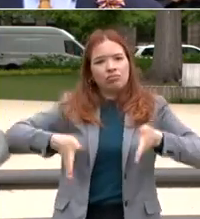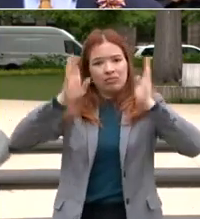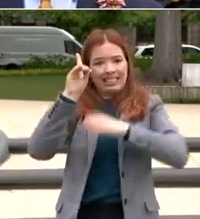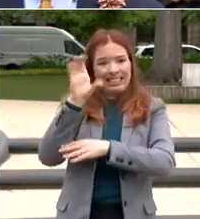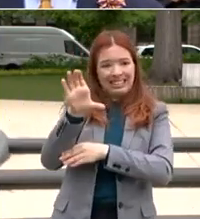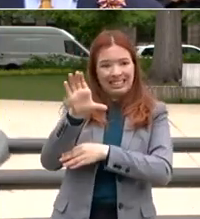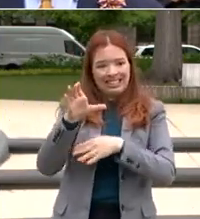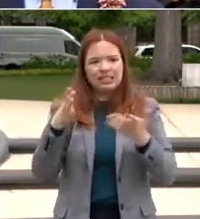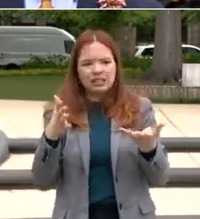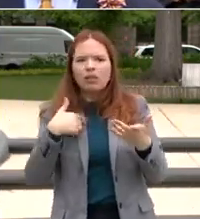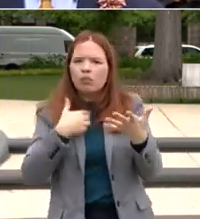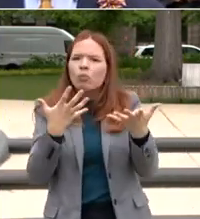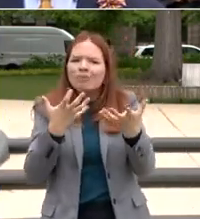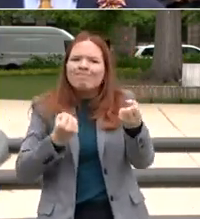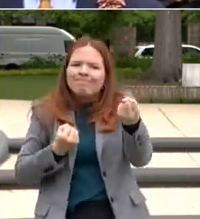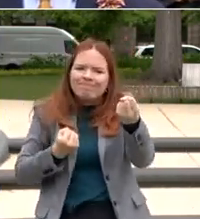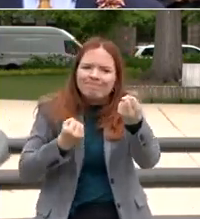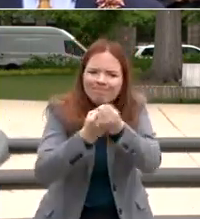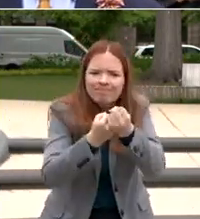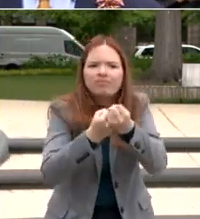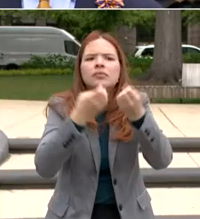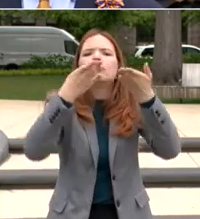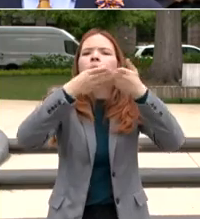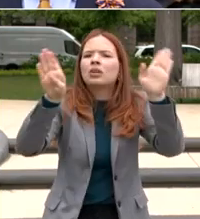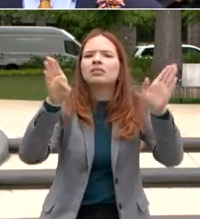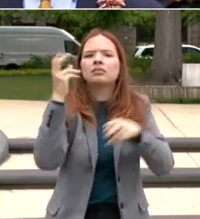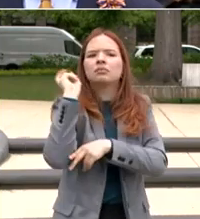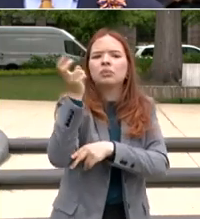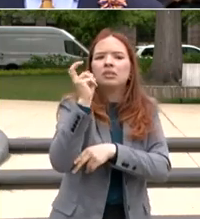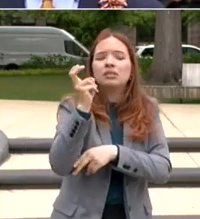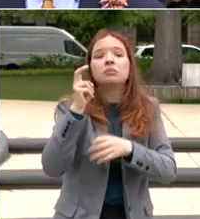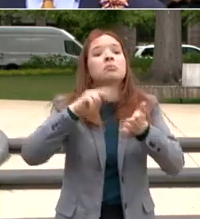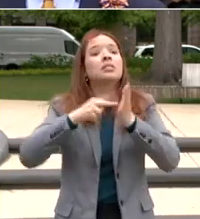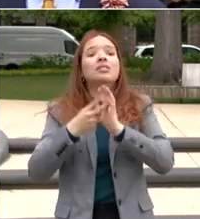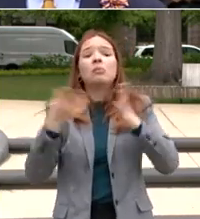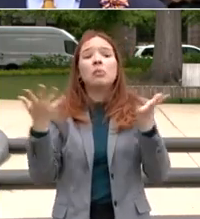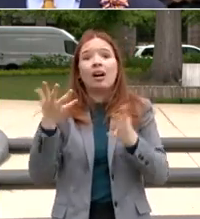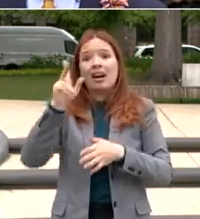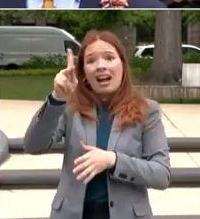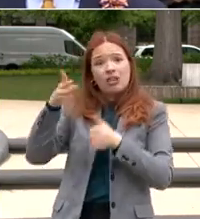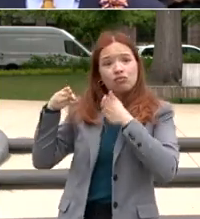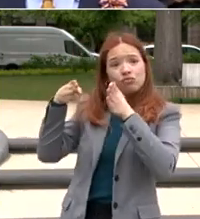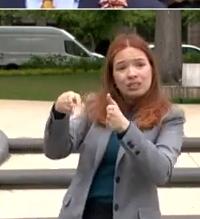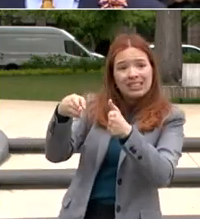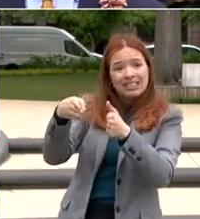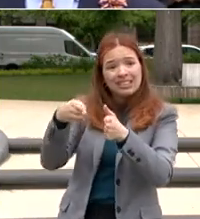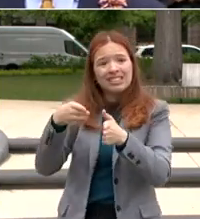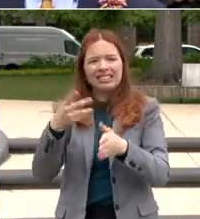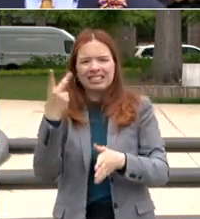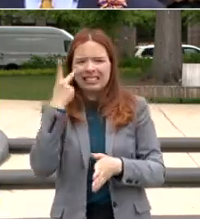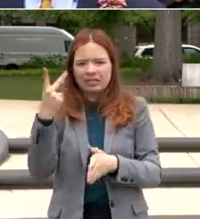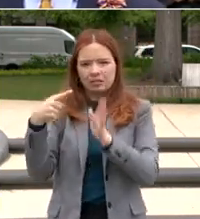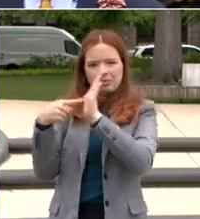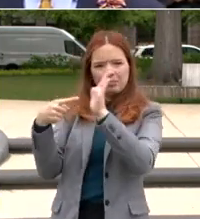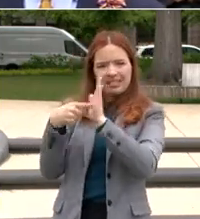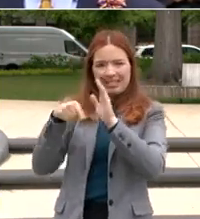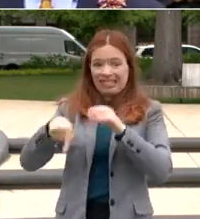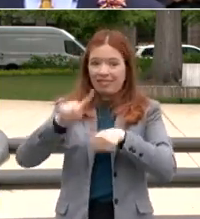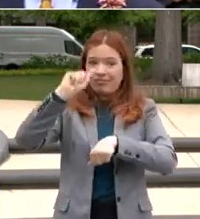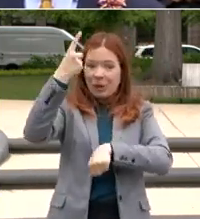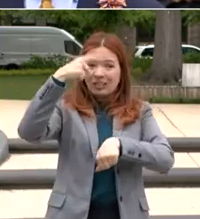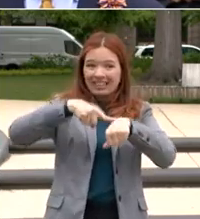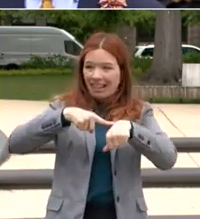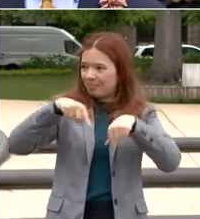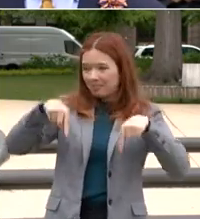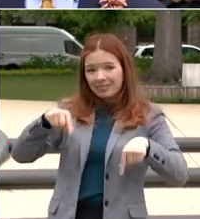support public transit. So the K Street Transitway model is a first of its kind in DC, and it's not